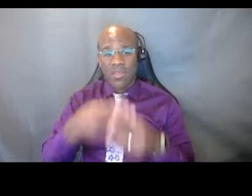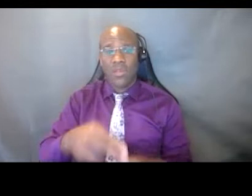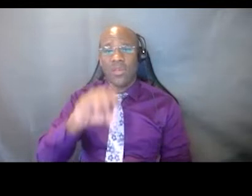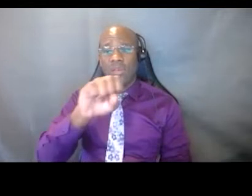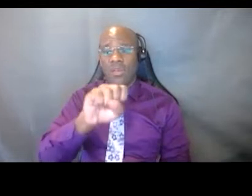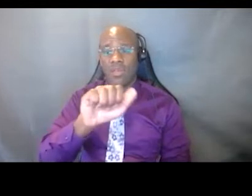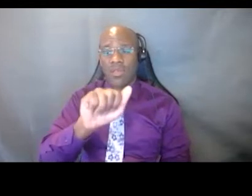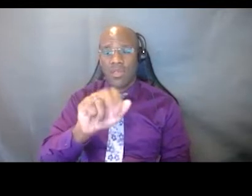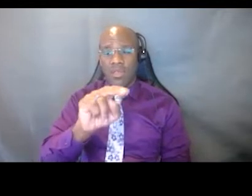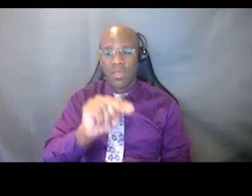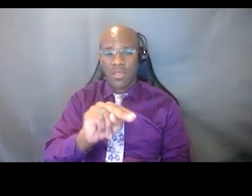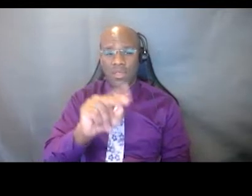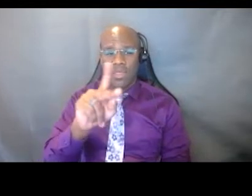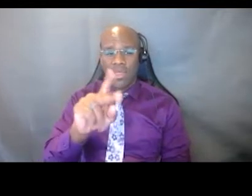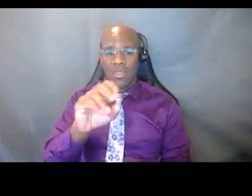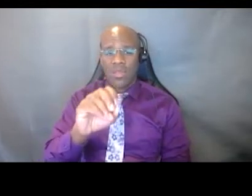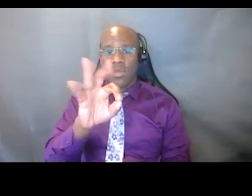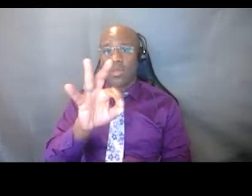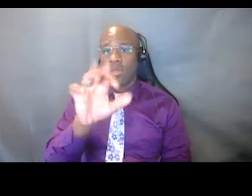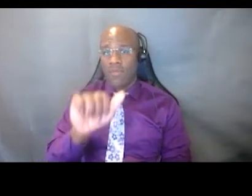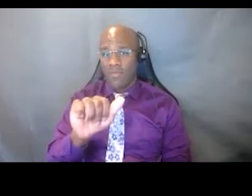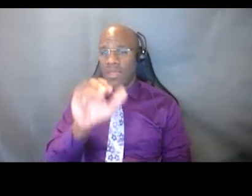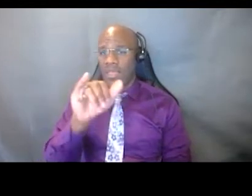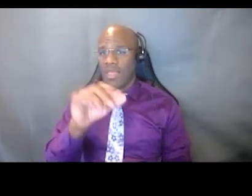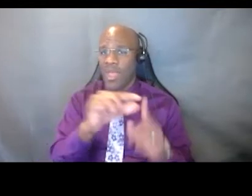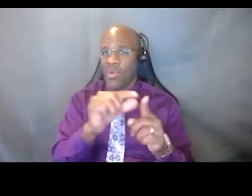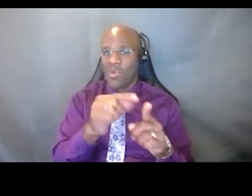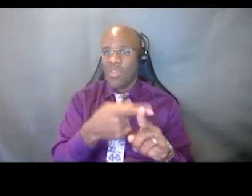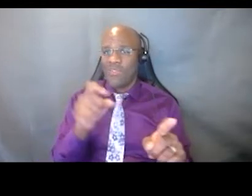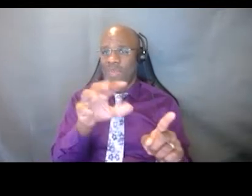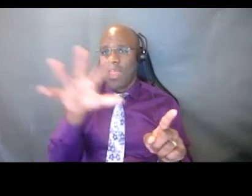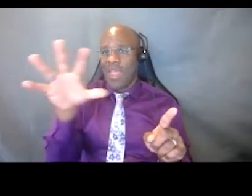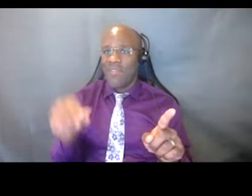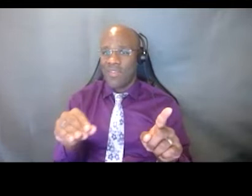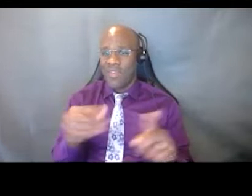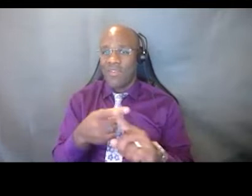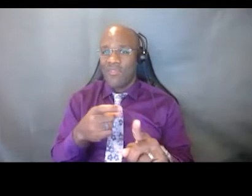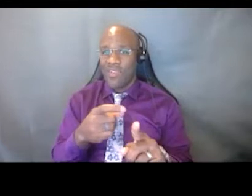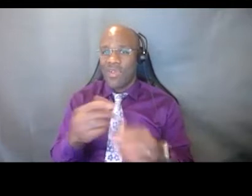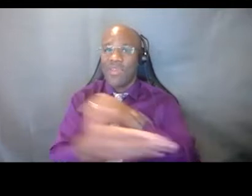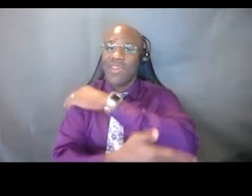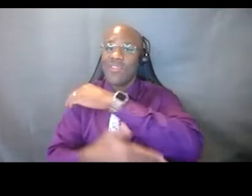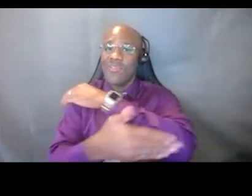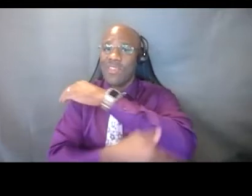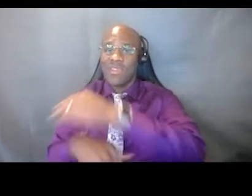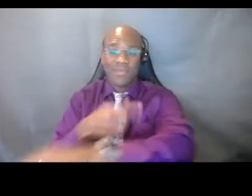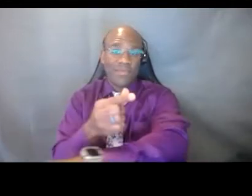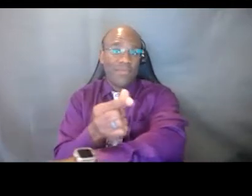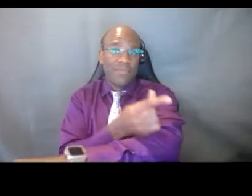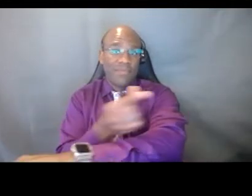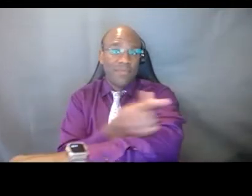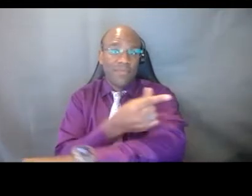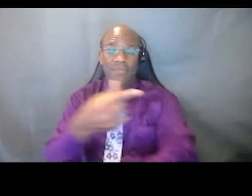word Sankofa comes from the African language, specifically Ghana, from Ghana, West Africa,